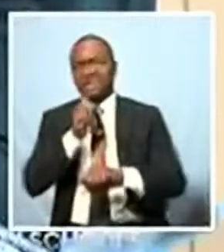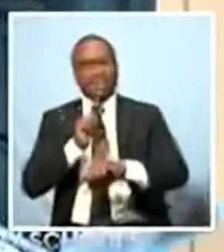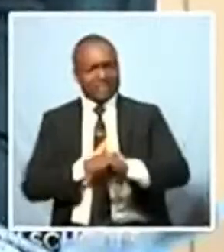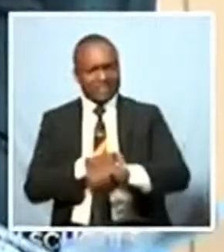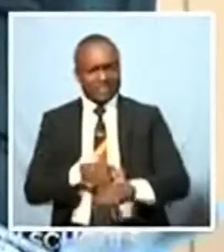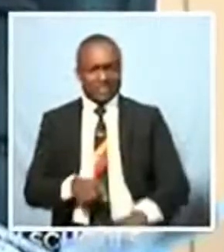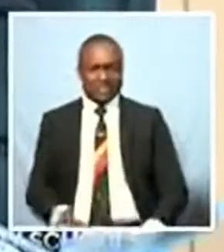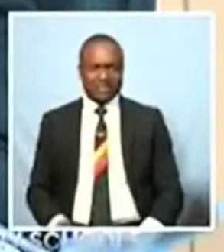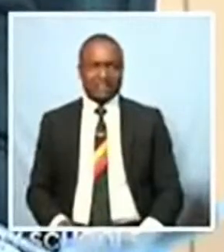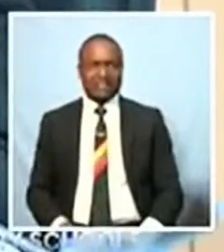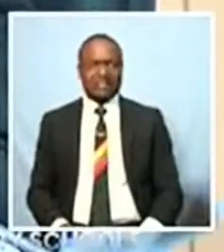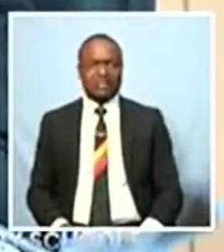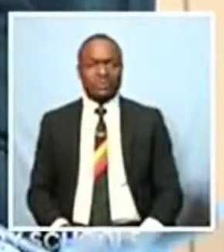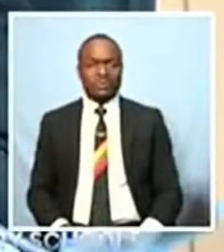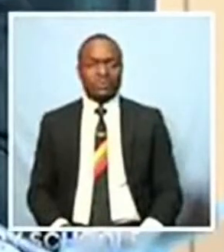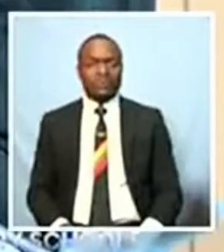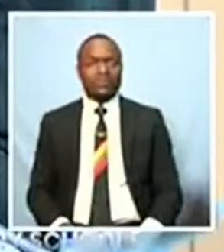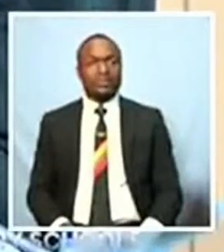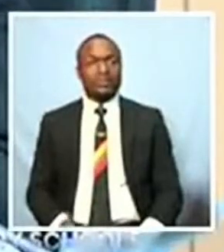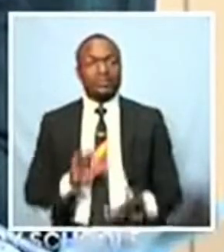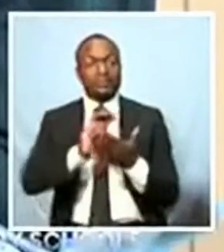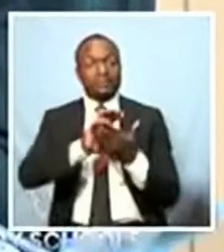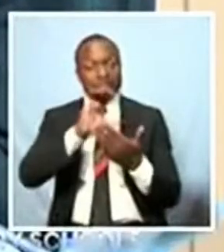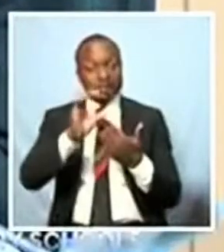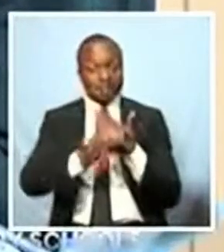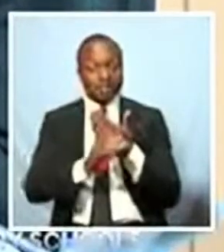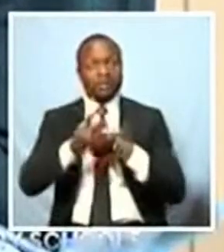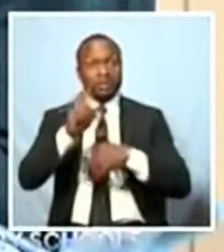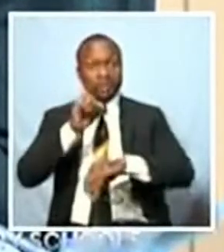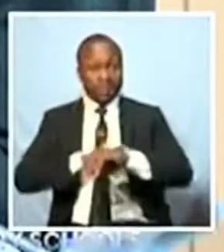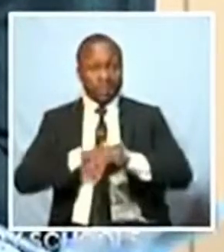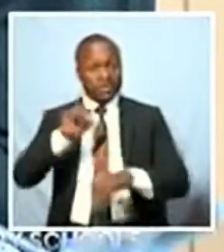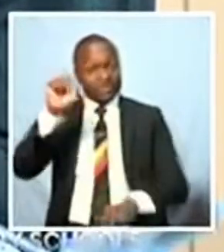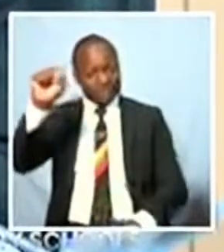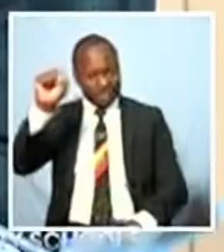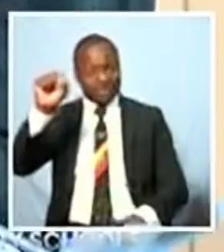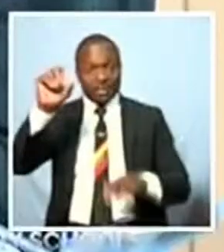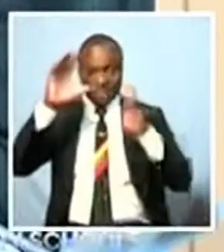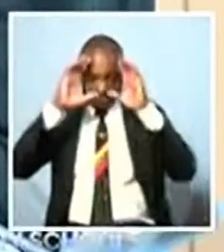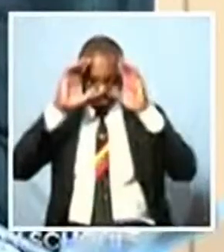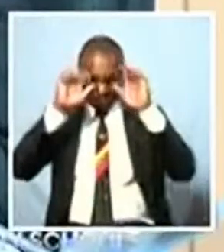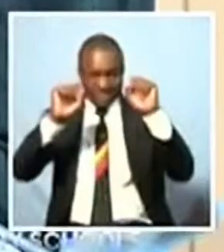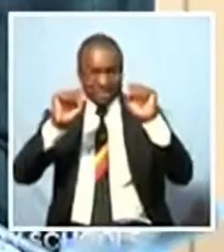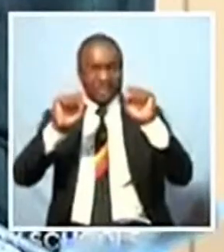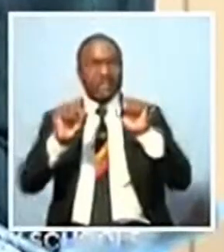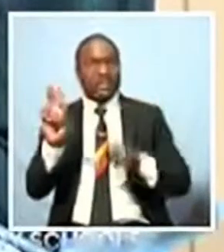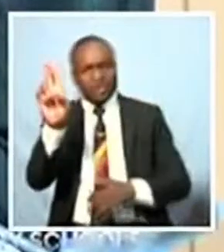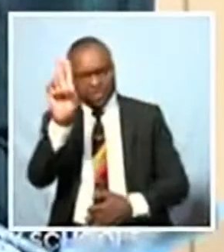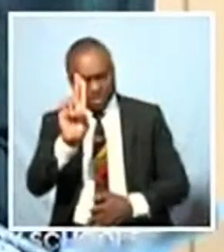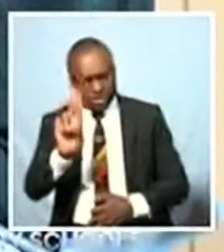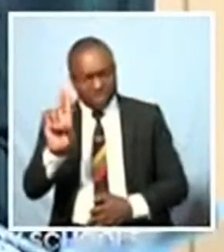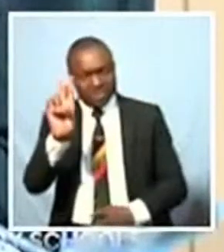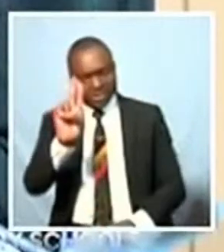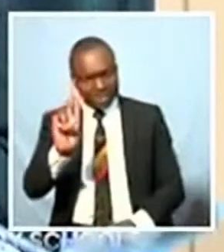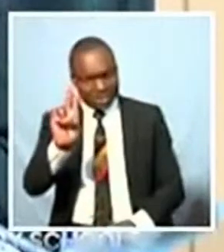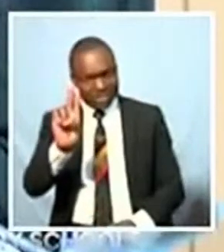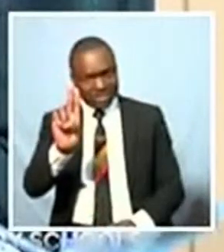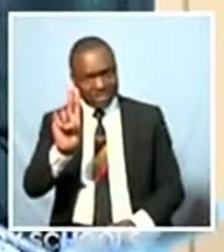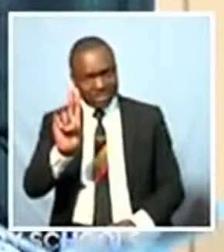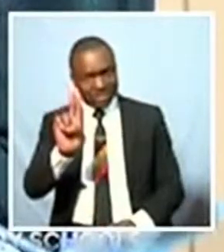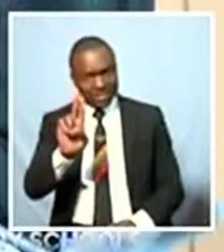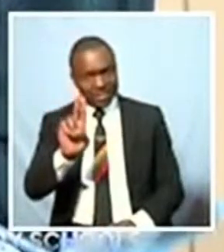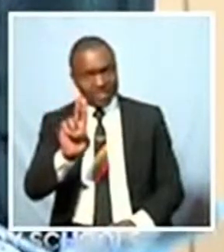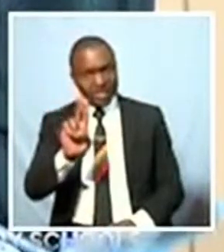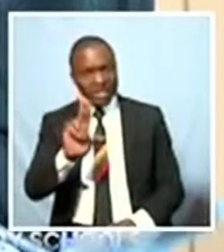the syllabus changed, when Sata was still president, we were using the draft